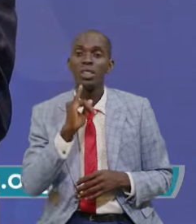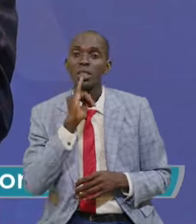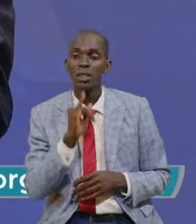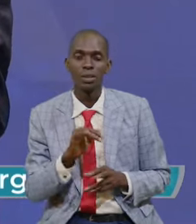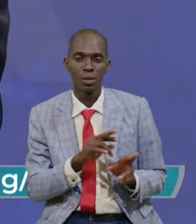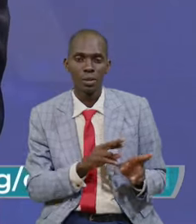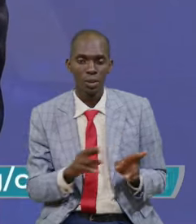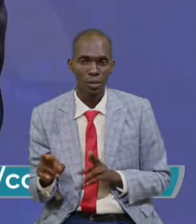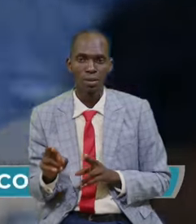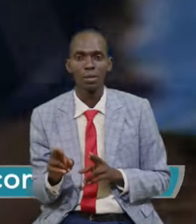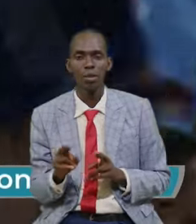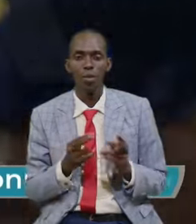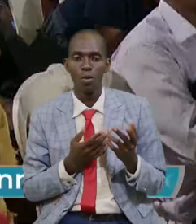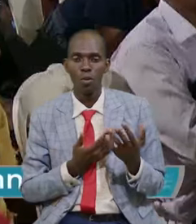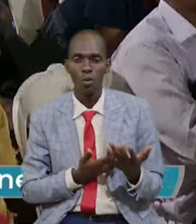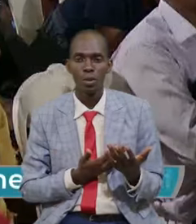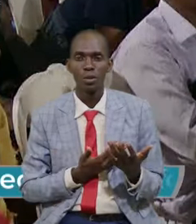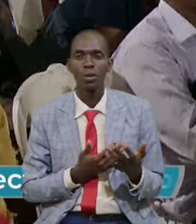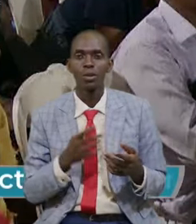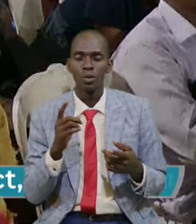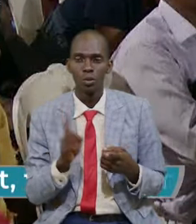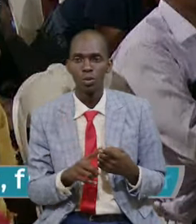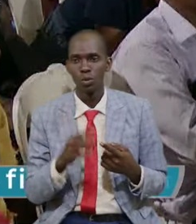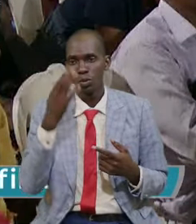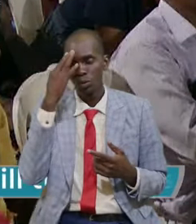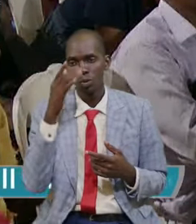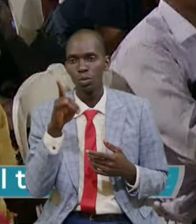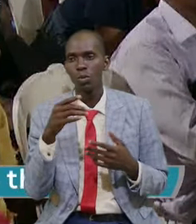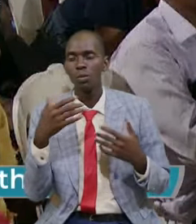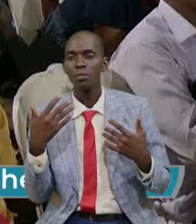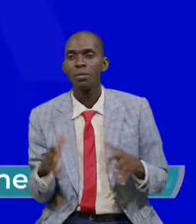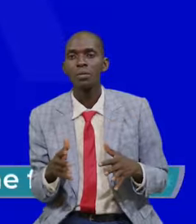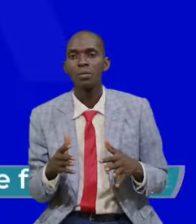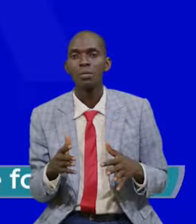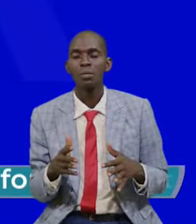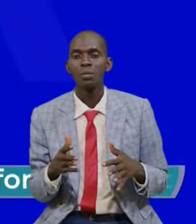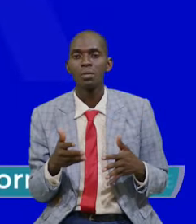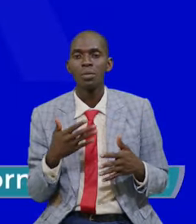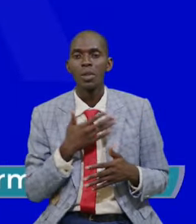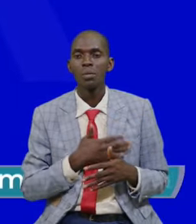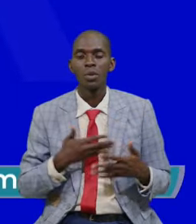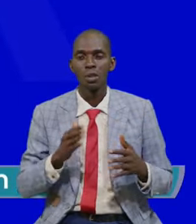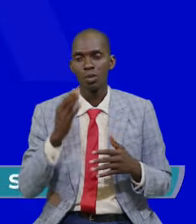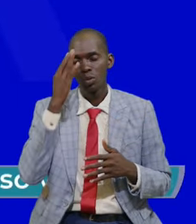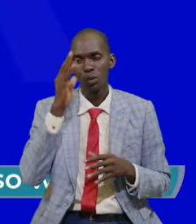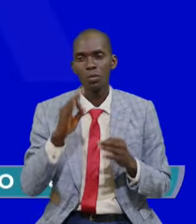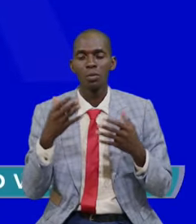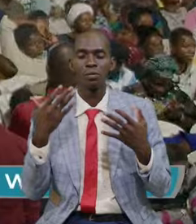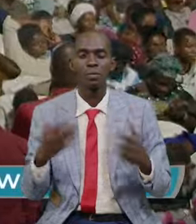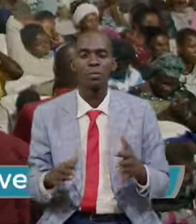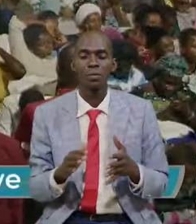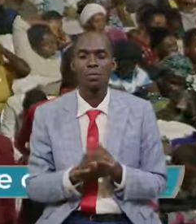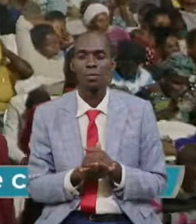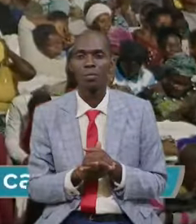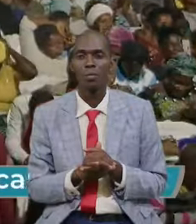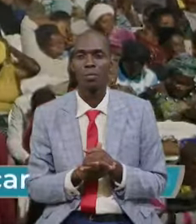waiting to hear that you are true. You are true, just wave the flag. Thank you very much. At the